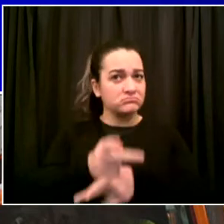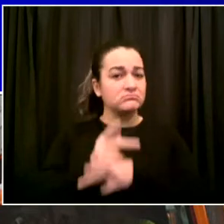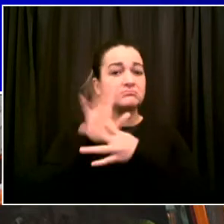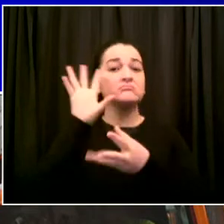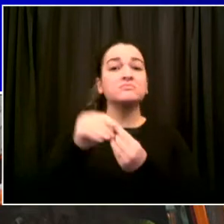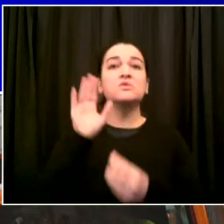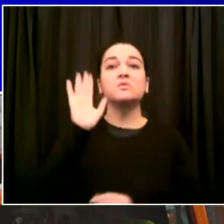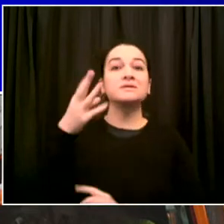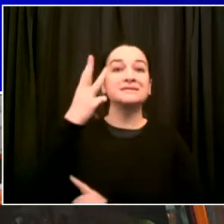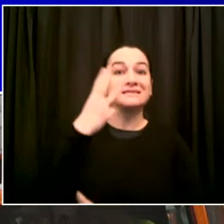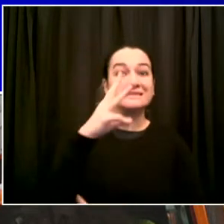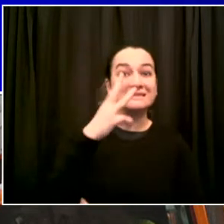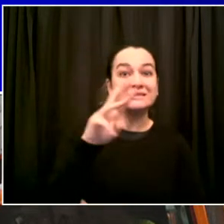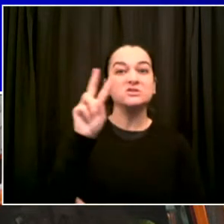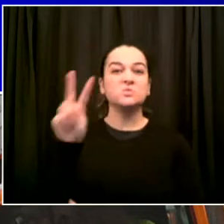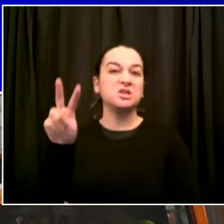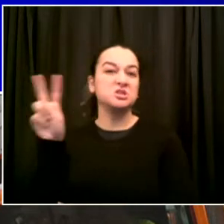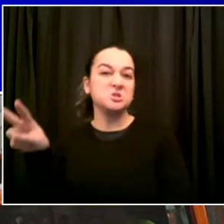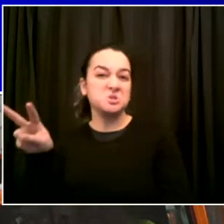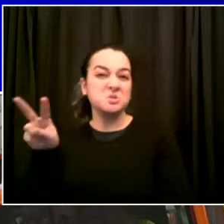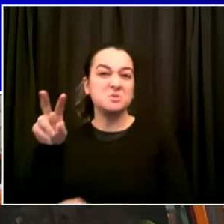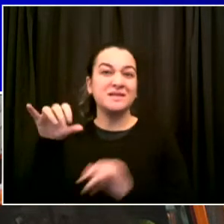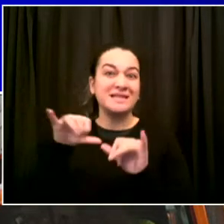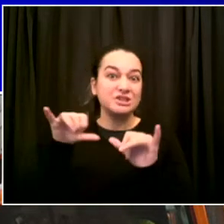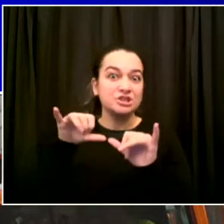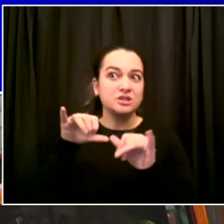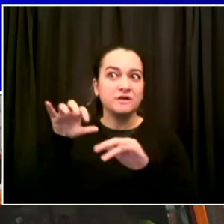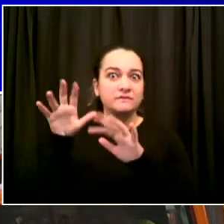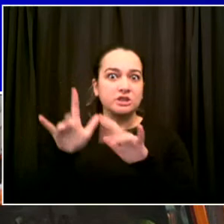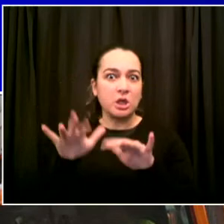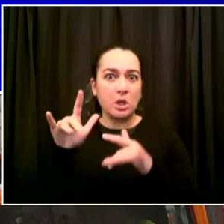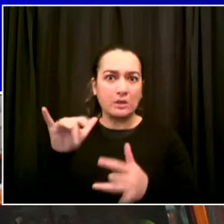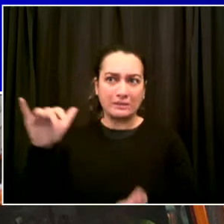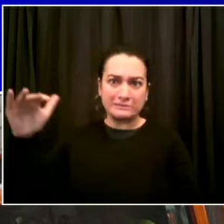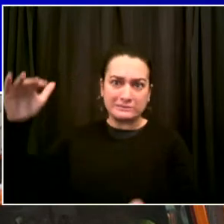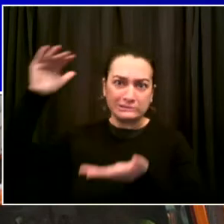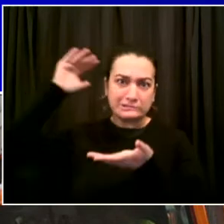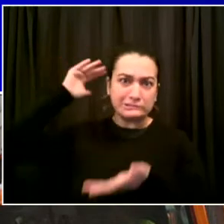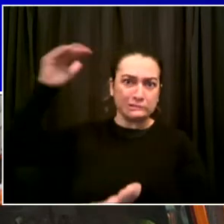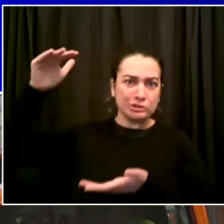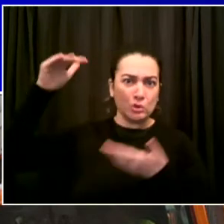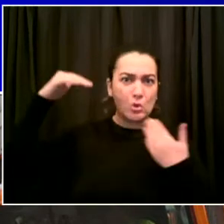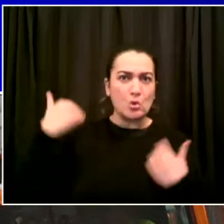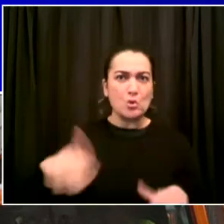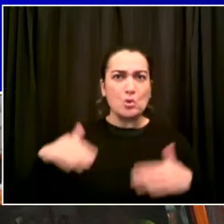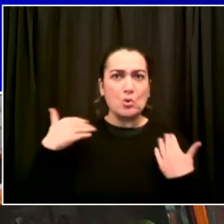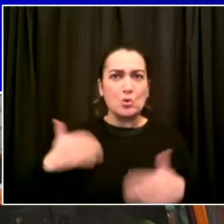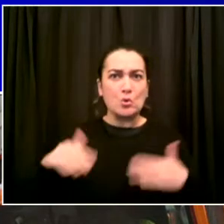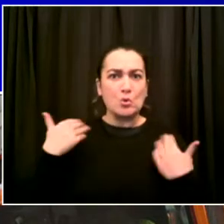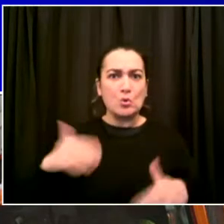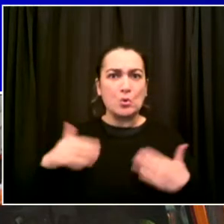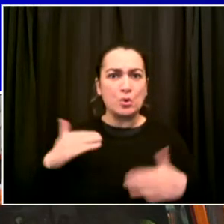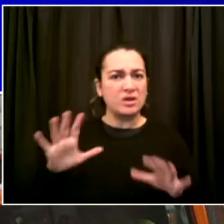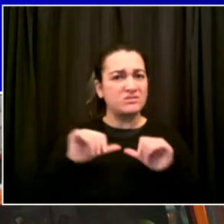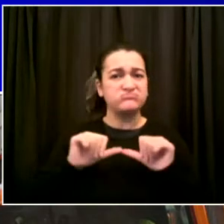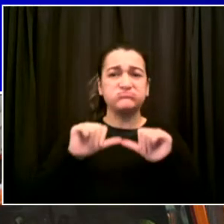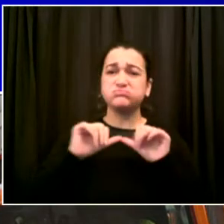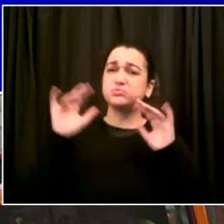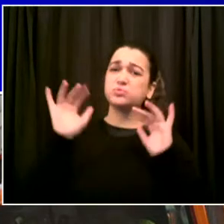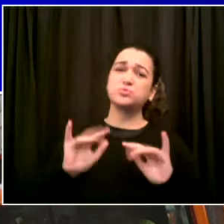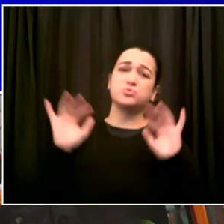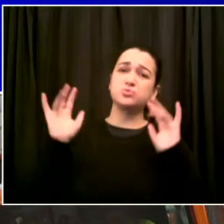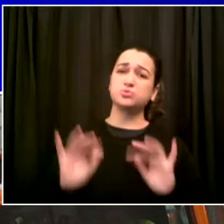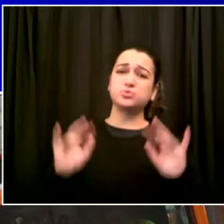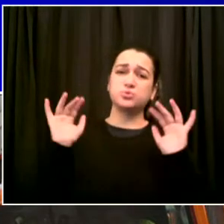storm is over. That's what the National Weather Service is saying. And that kind of estimate can often be low. We might even see